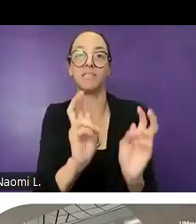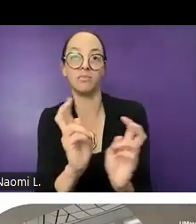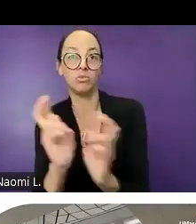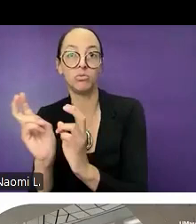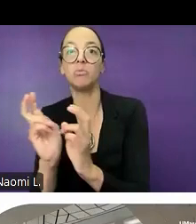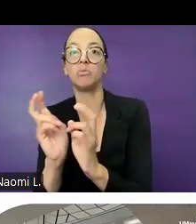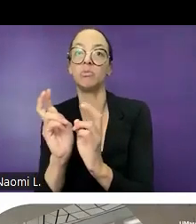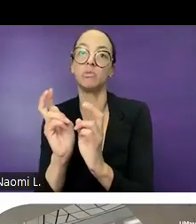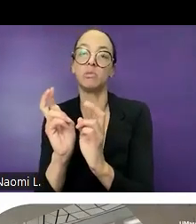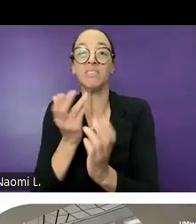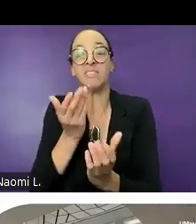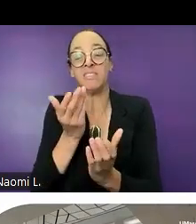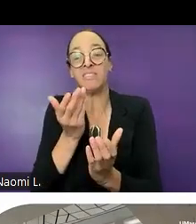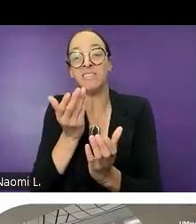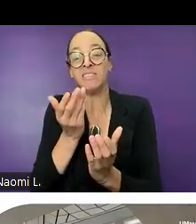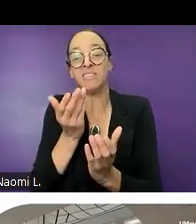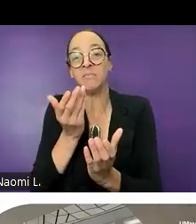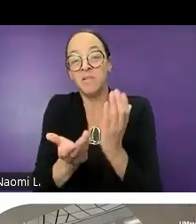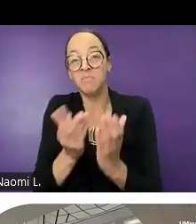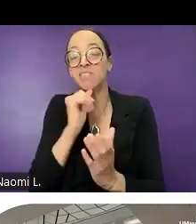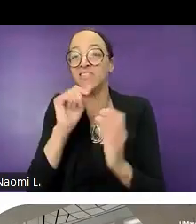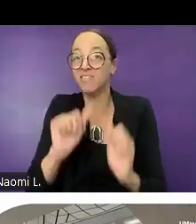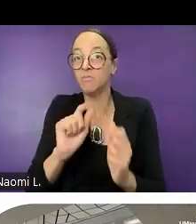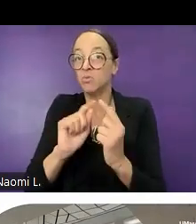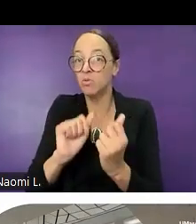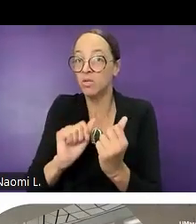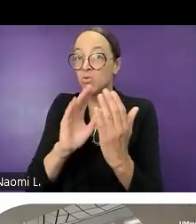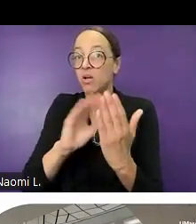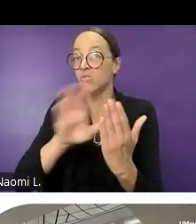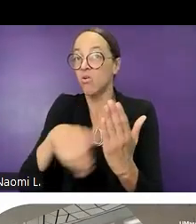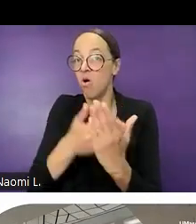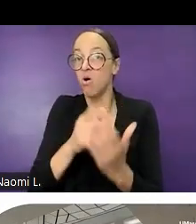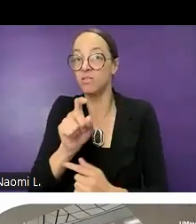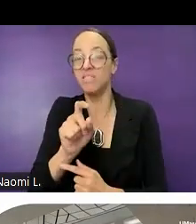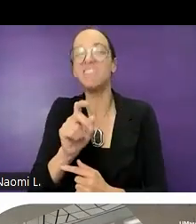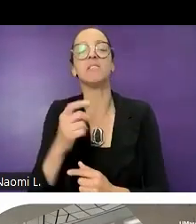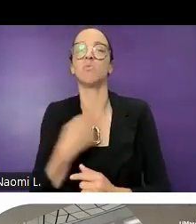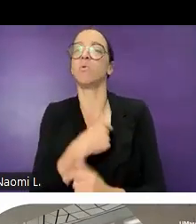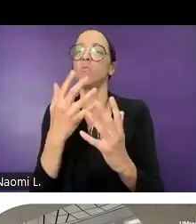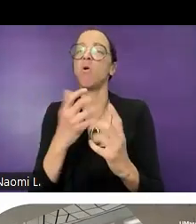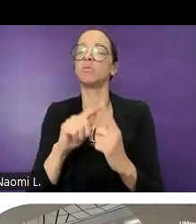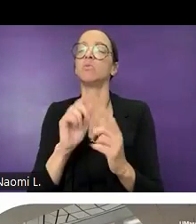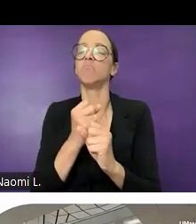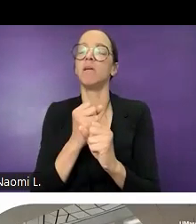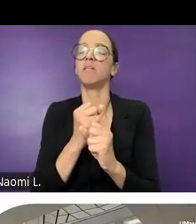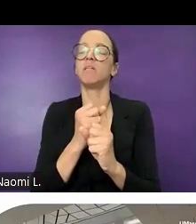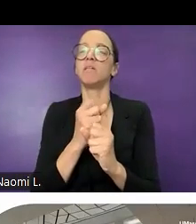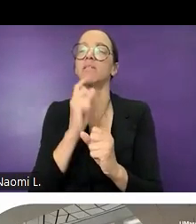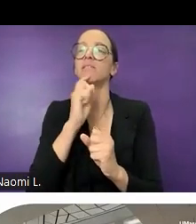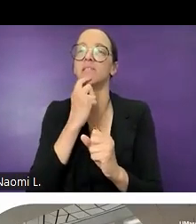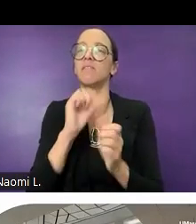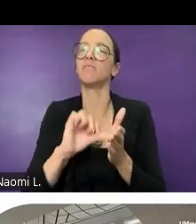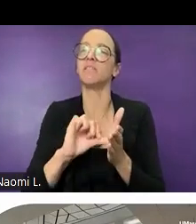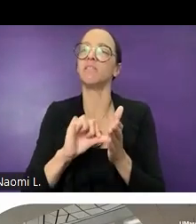needs. We want to make a significant dent. The third piece of our work is to explore a